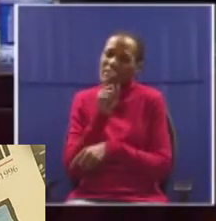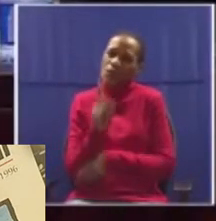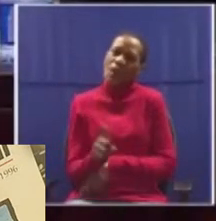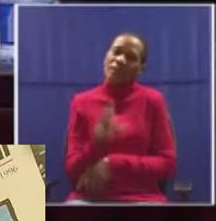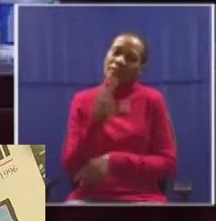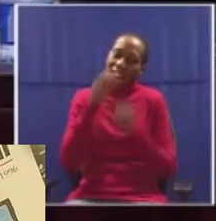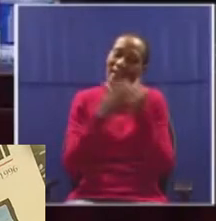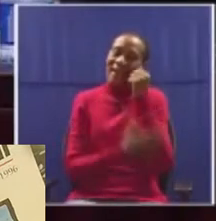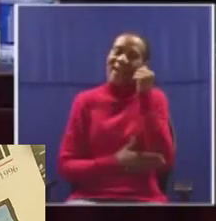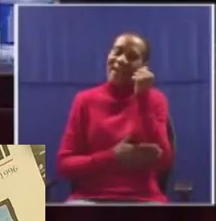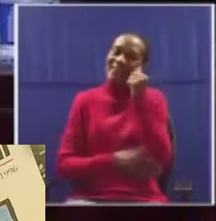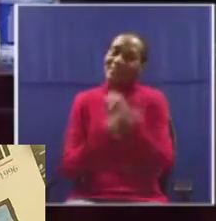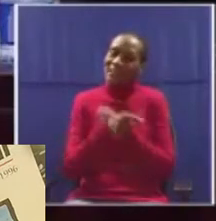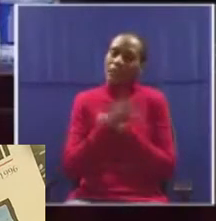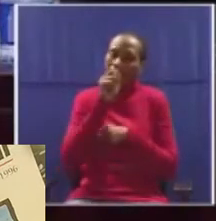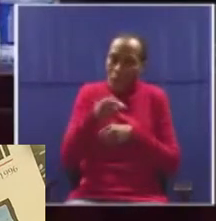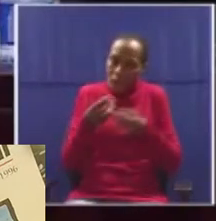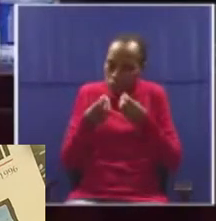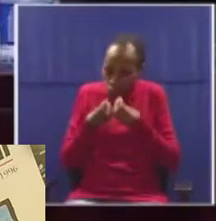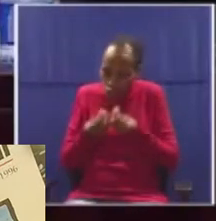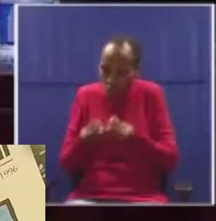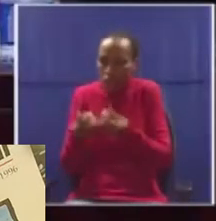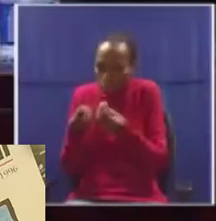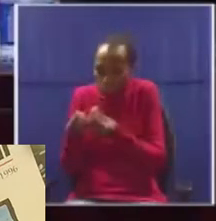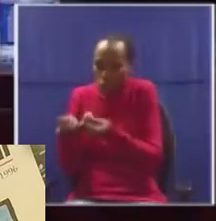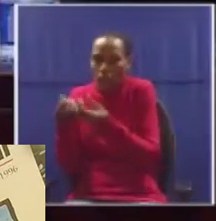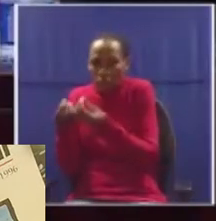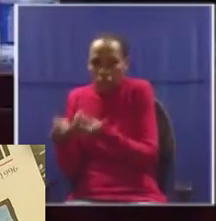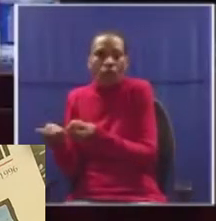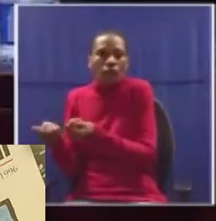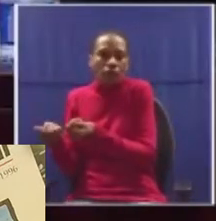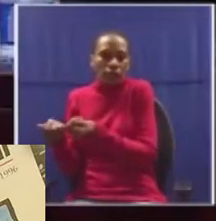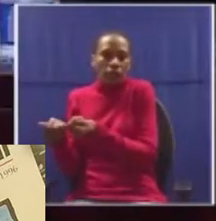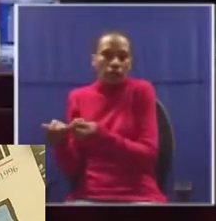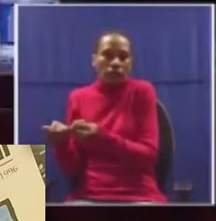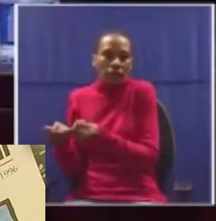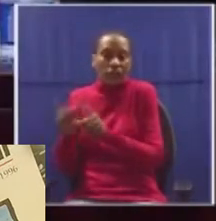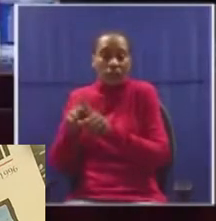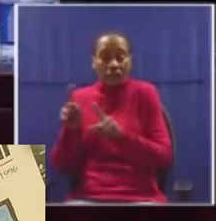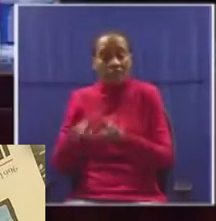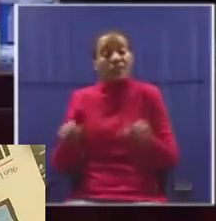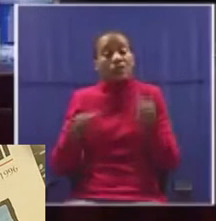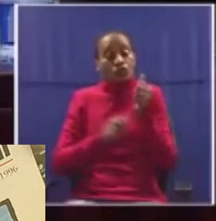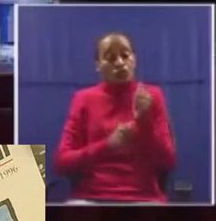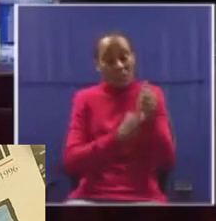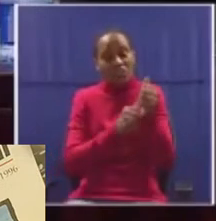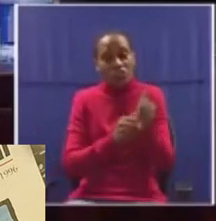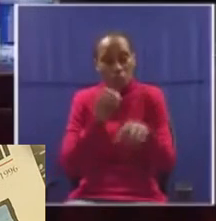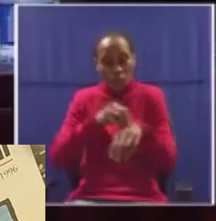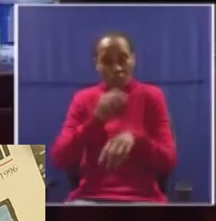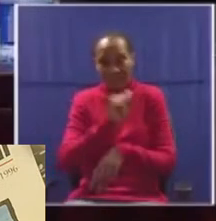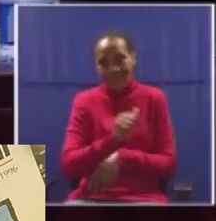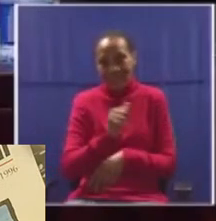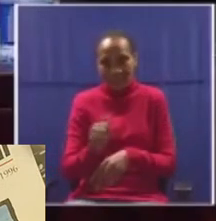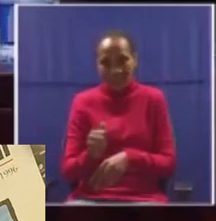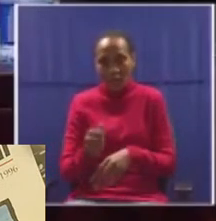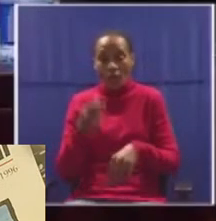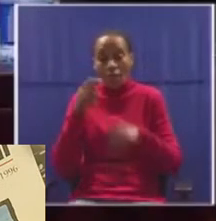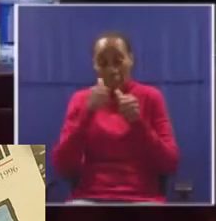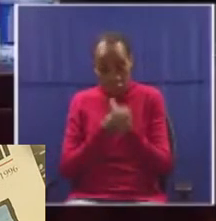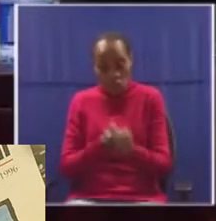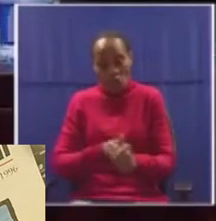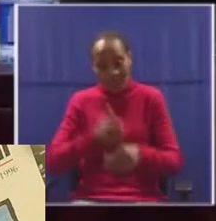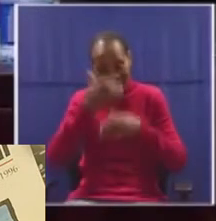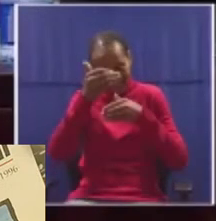the country has committed to resolve swiftly they identify strategic deficiencies within agreed time